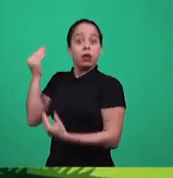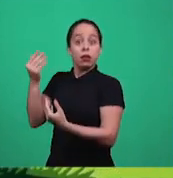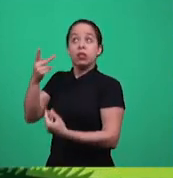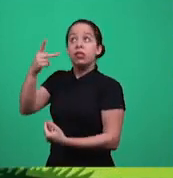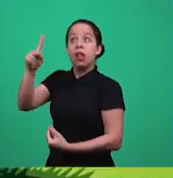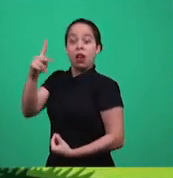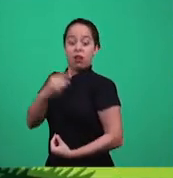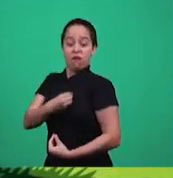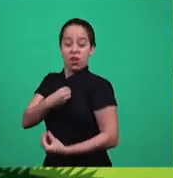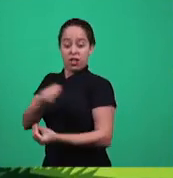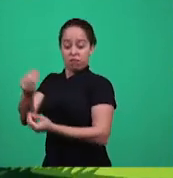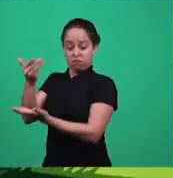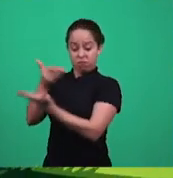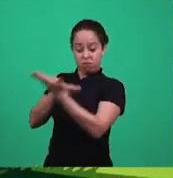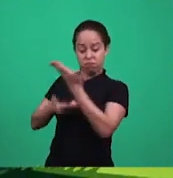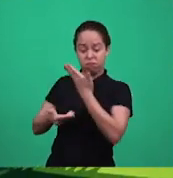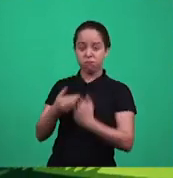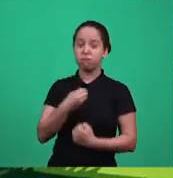me.